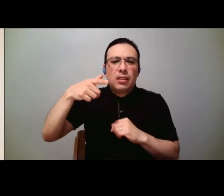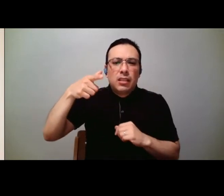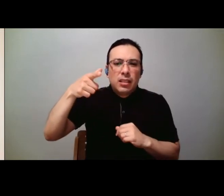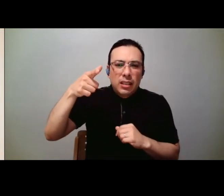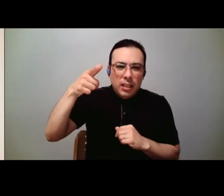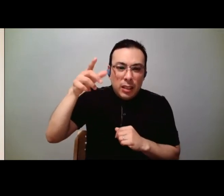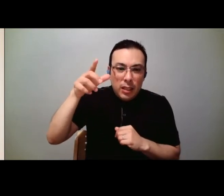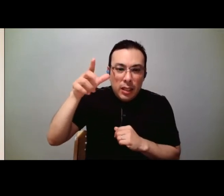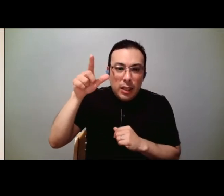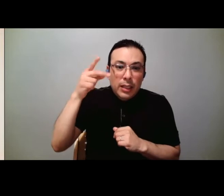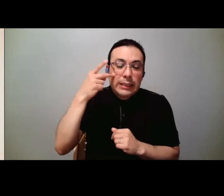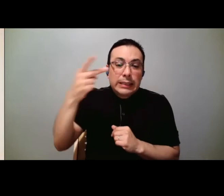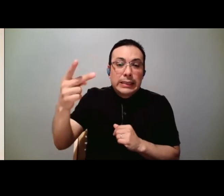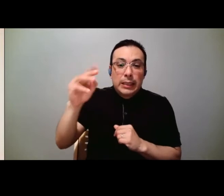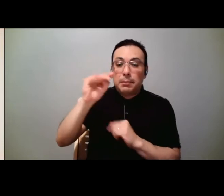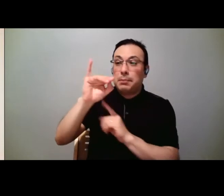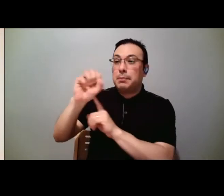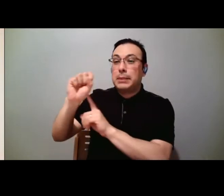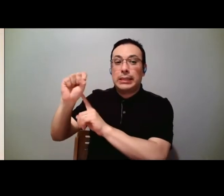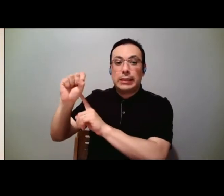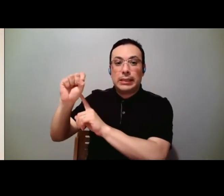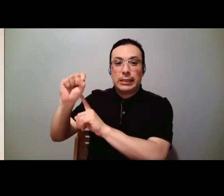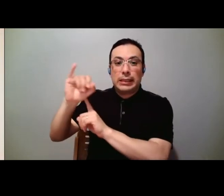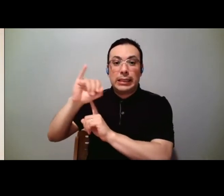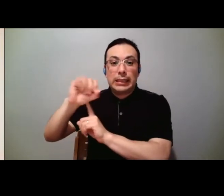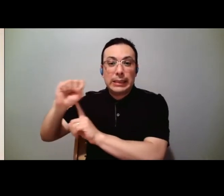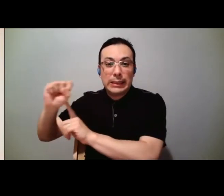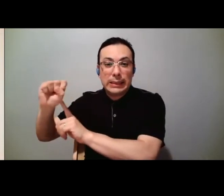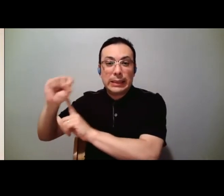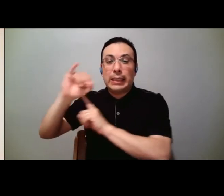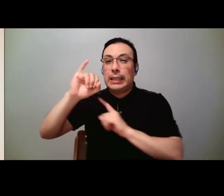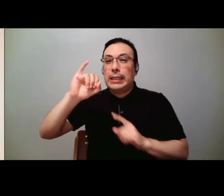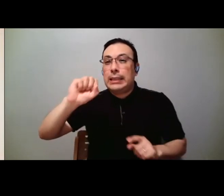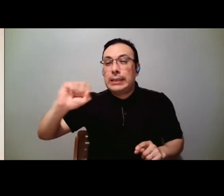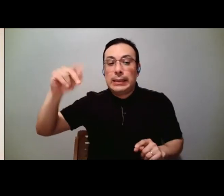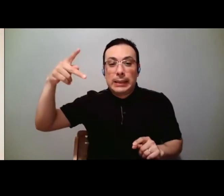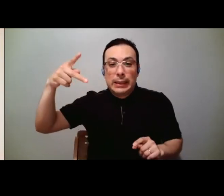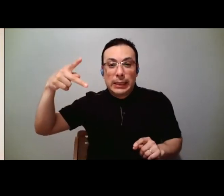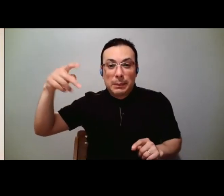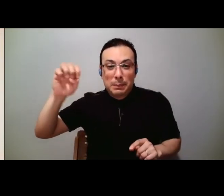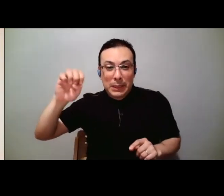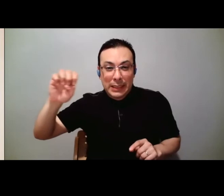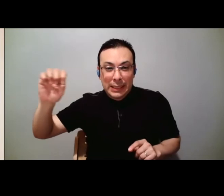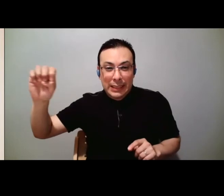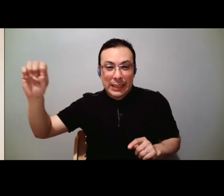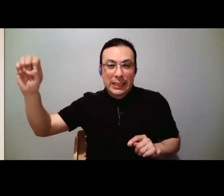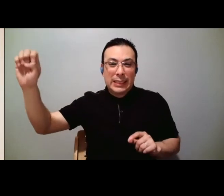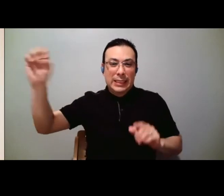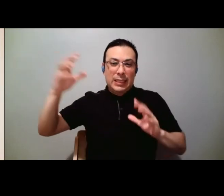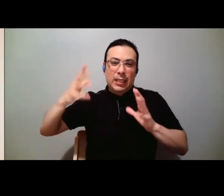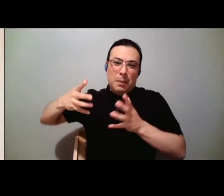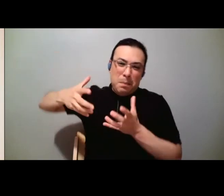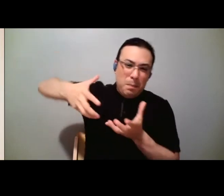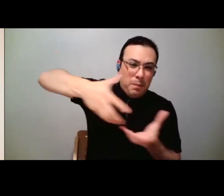e pound my are this spirit down into the hollow you